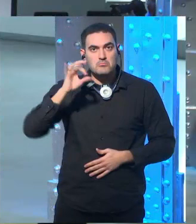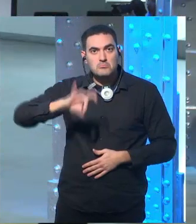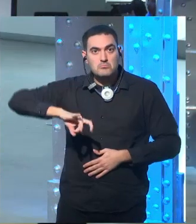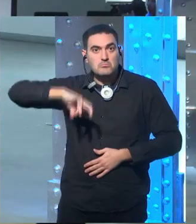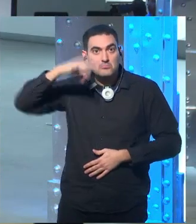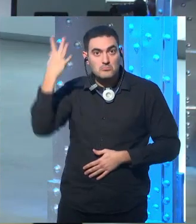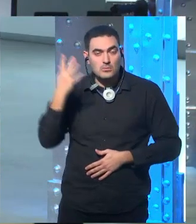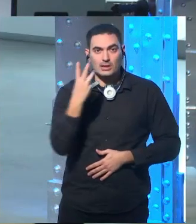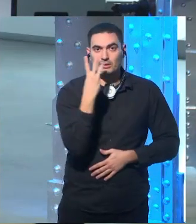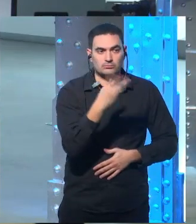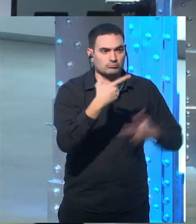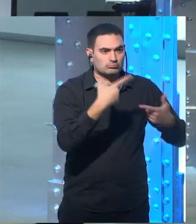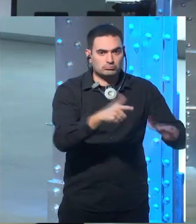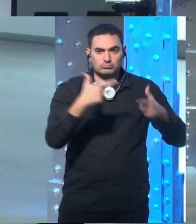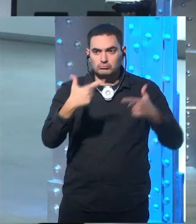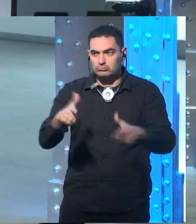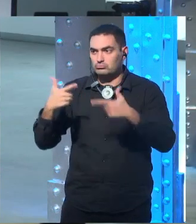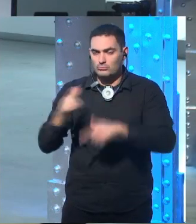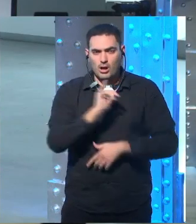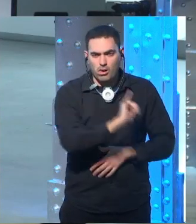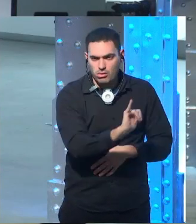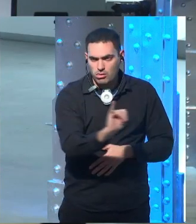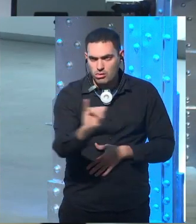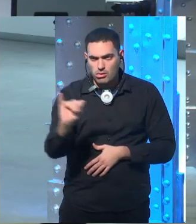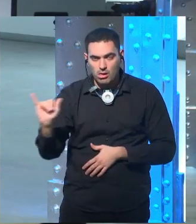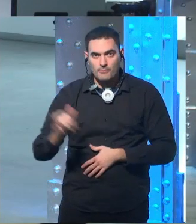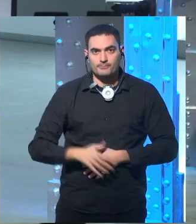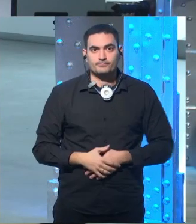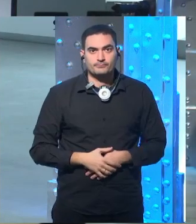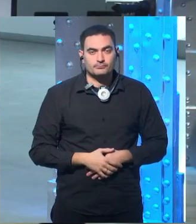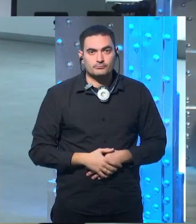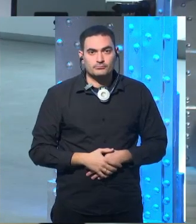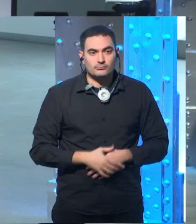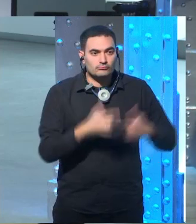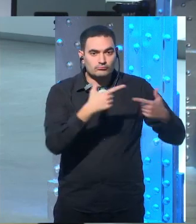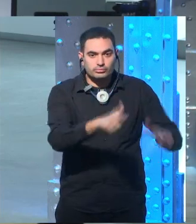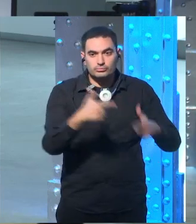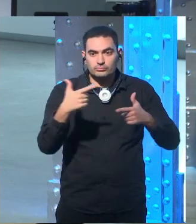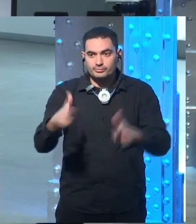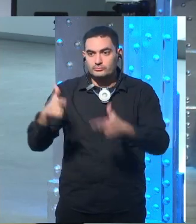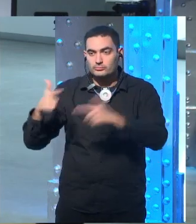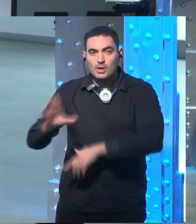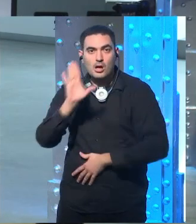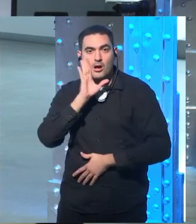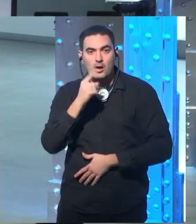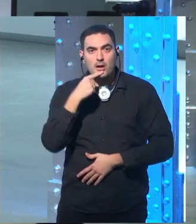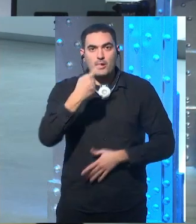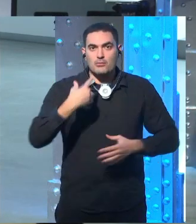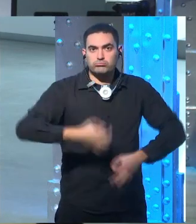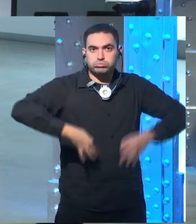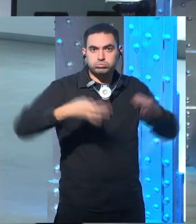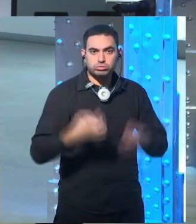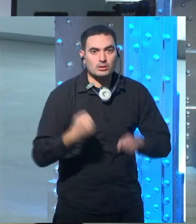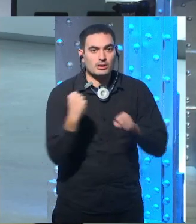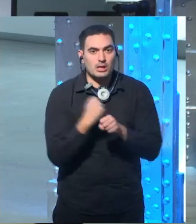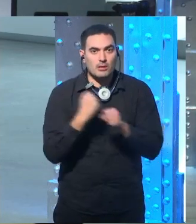prime domains where we are fairly certain that human workers will still hold the